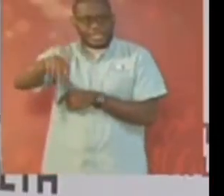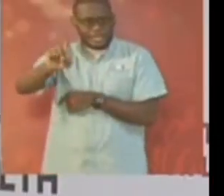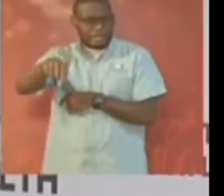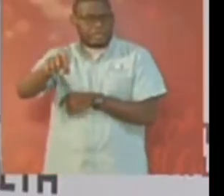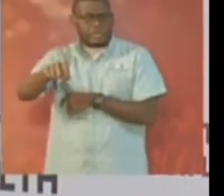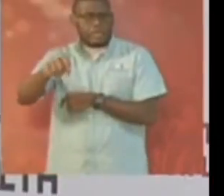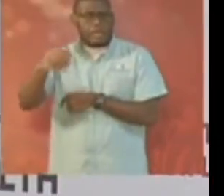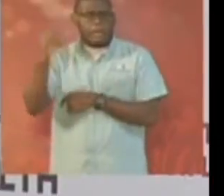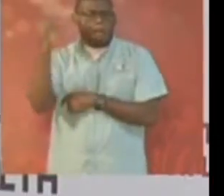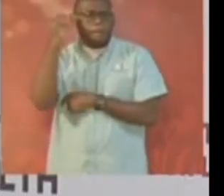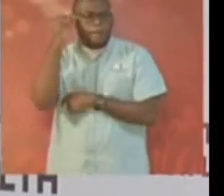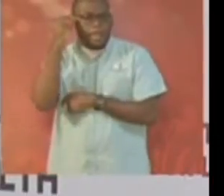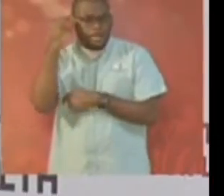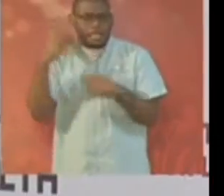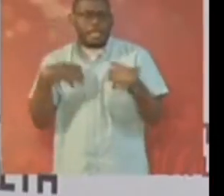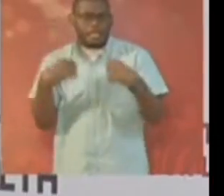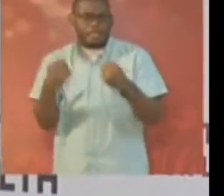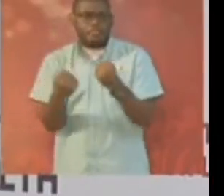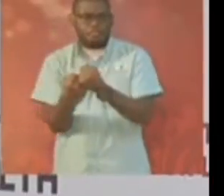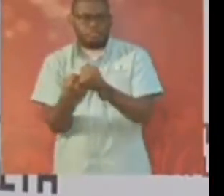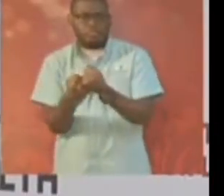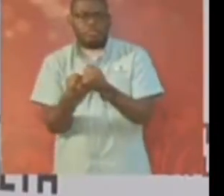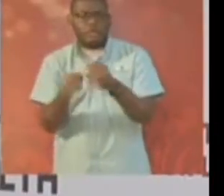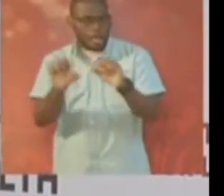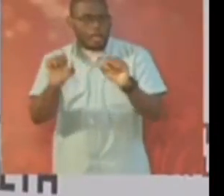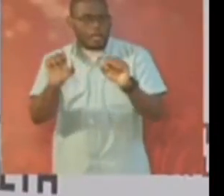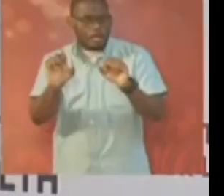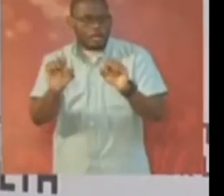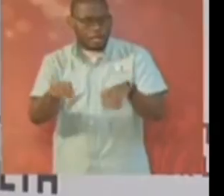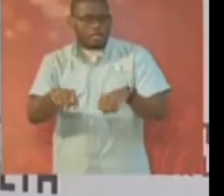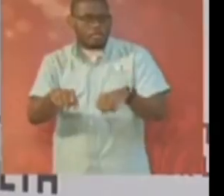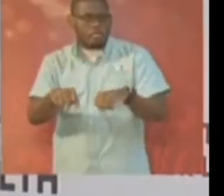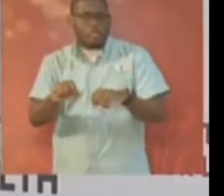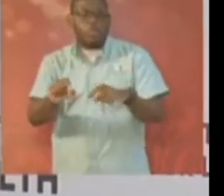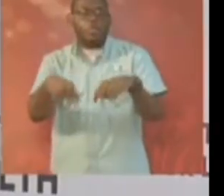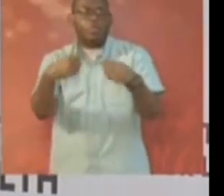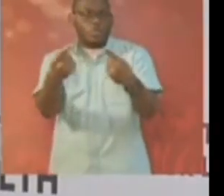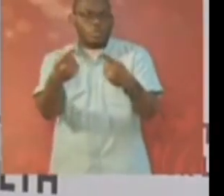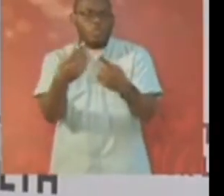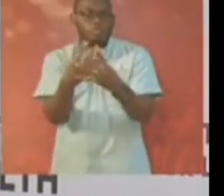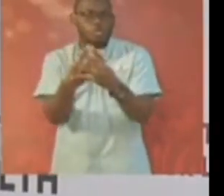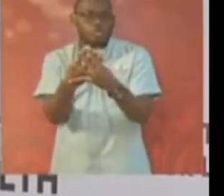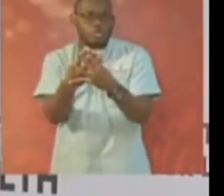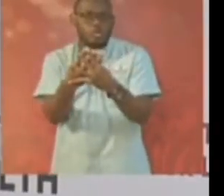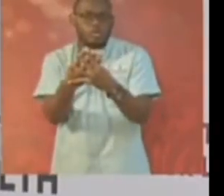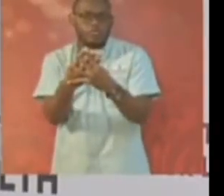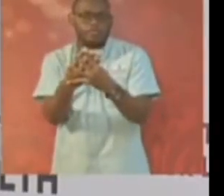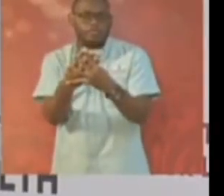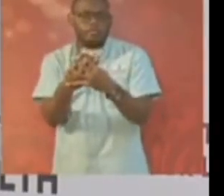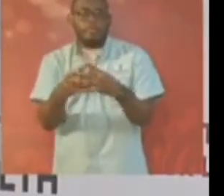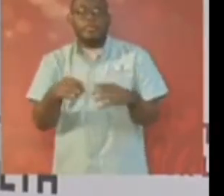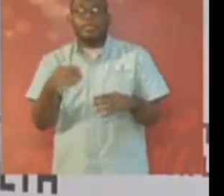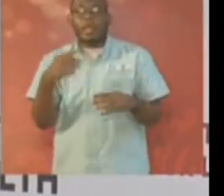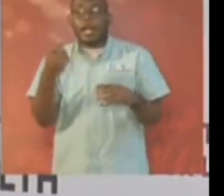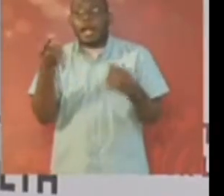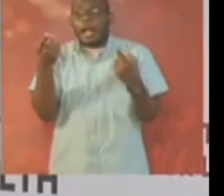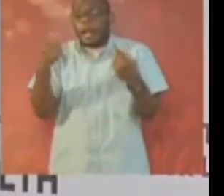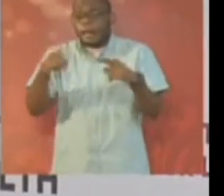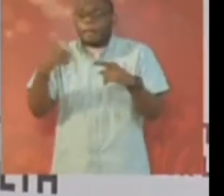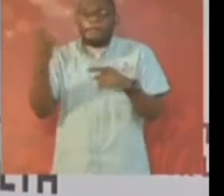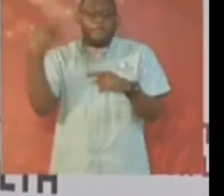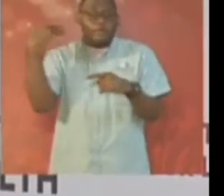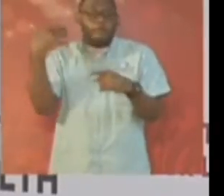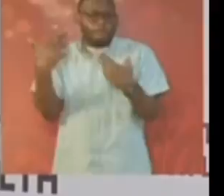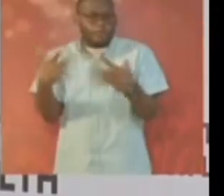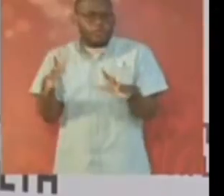can be provided in specific situations. I believe it has been done in the past, and we stand ready to